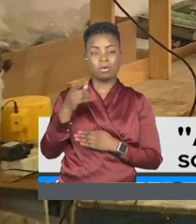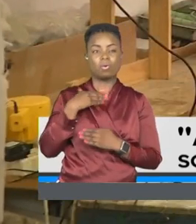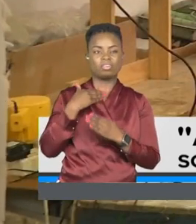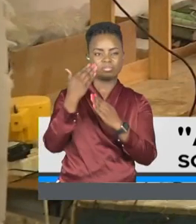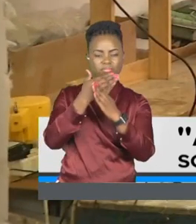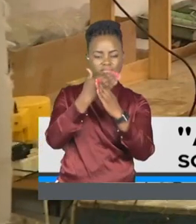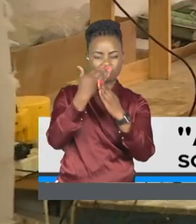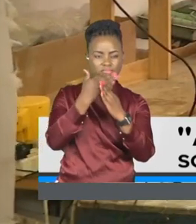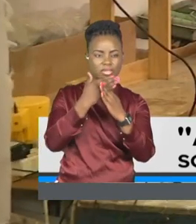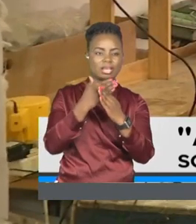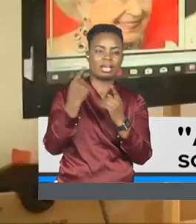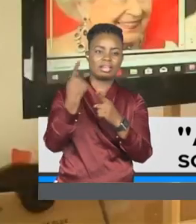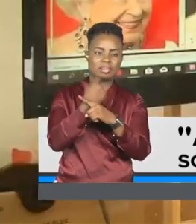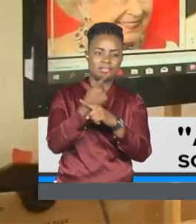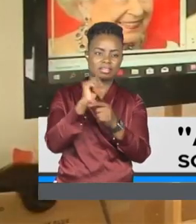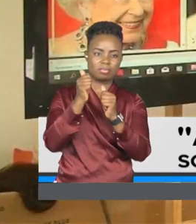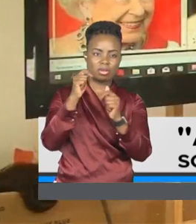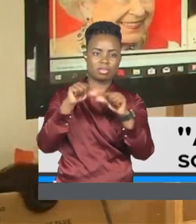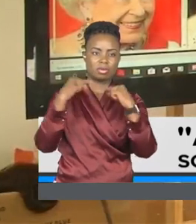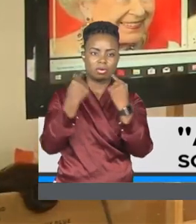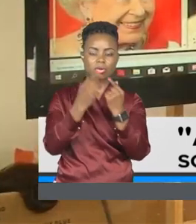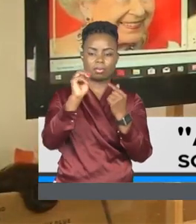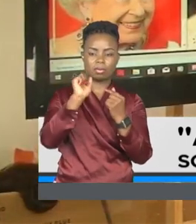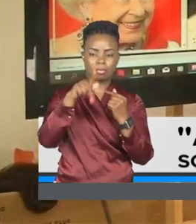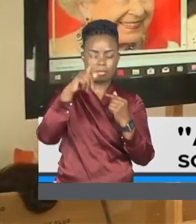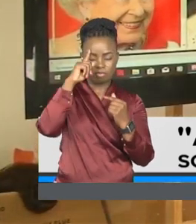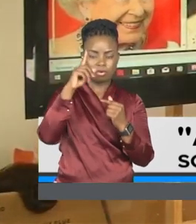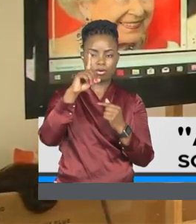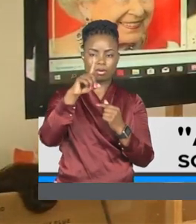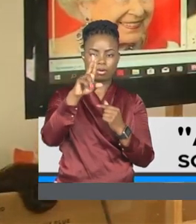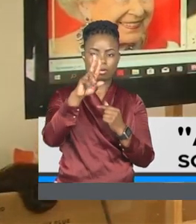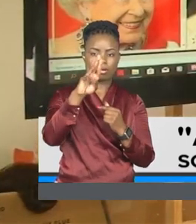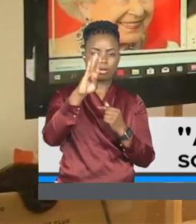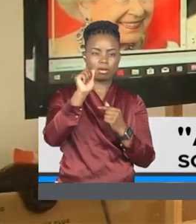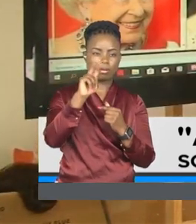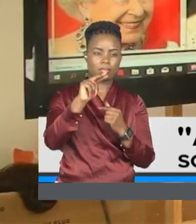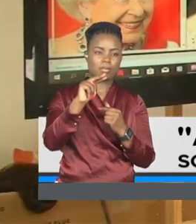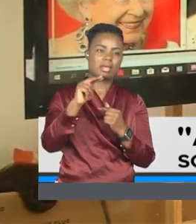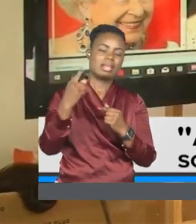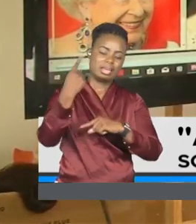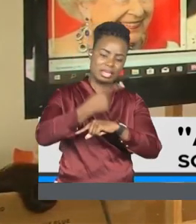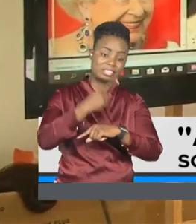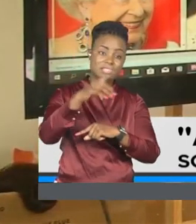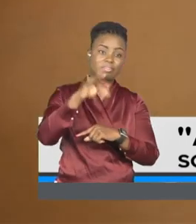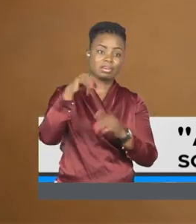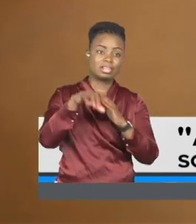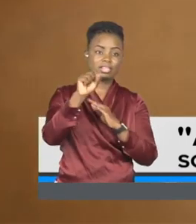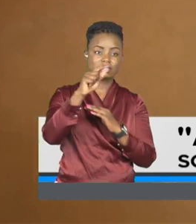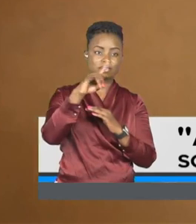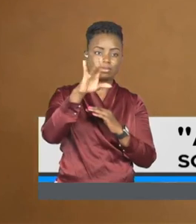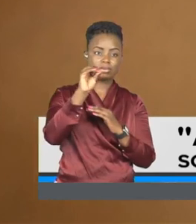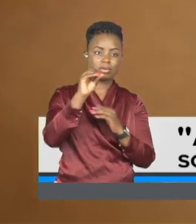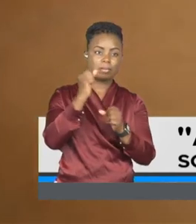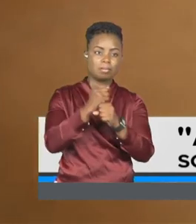a very different spot on the global map for Durban. On most days, Gumede can be found in his studio, slowly molding the